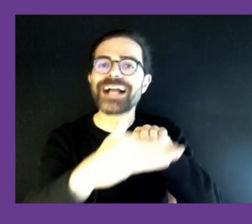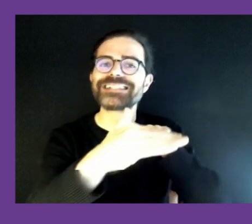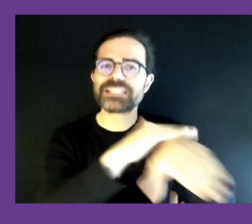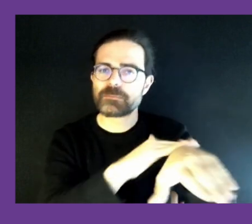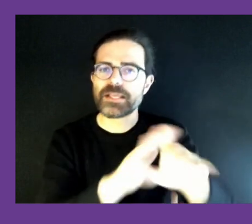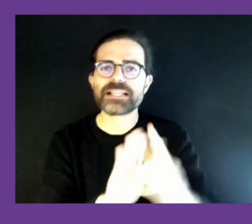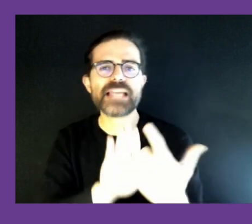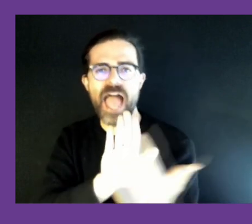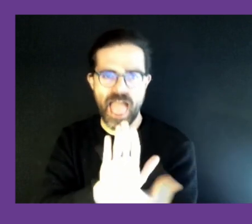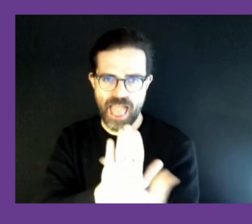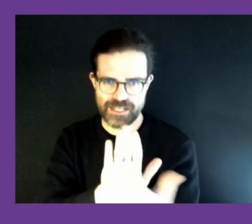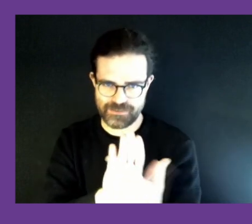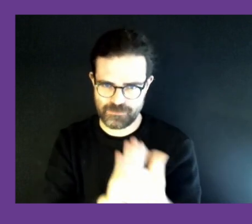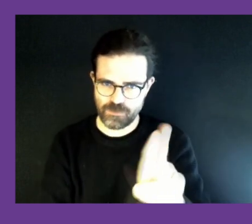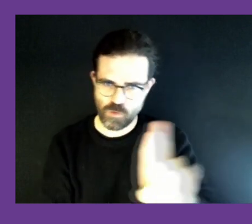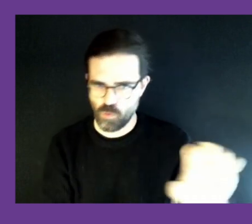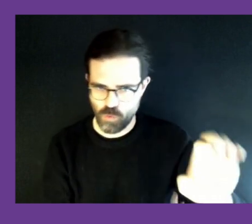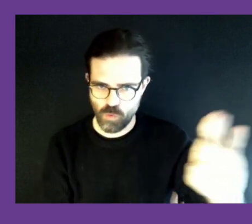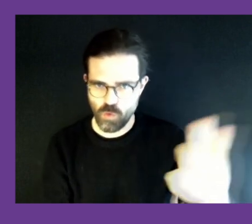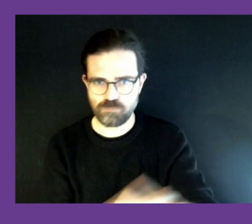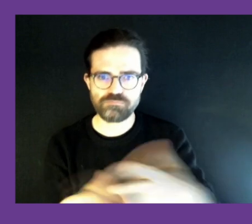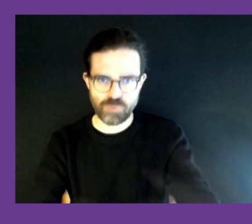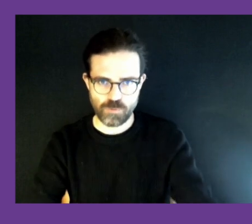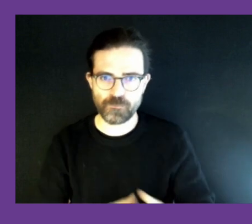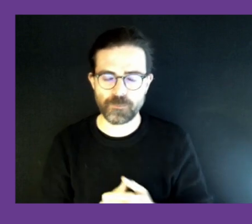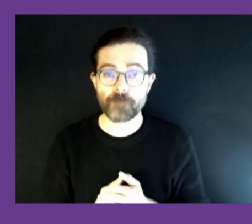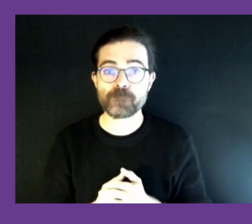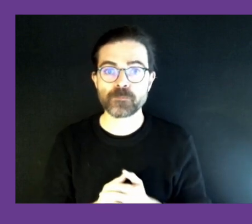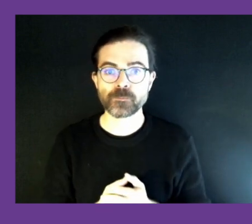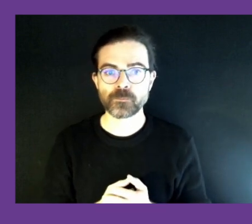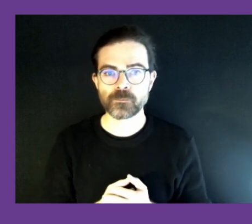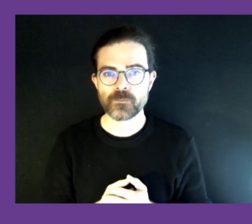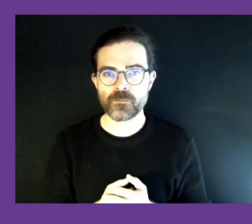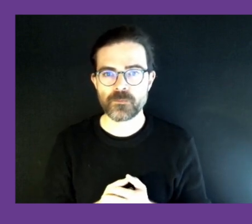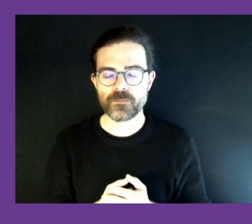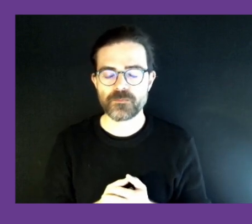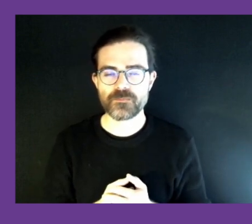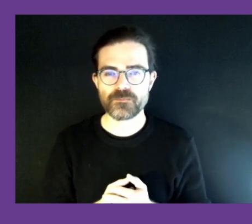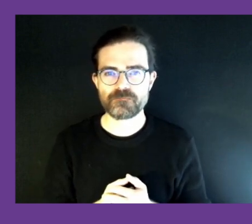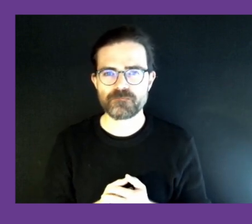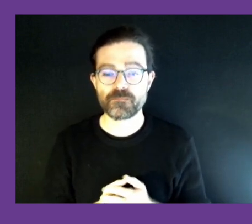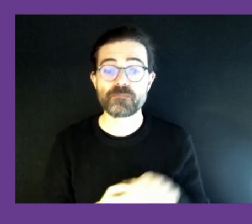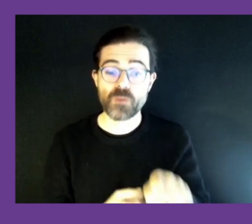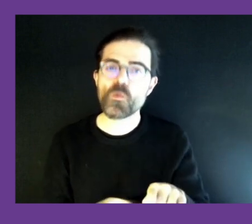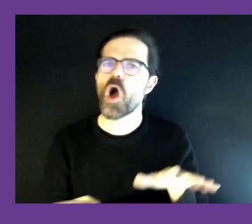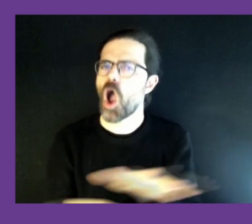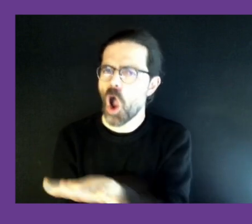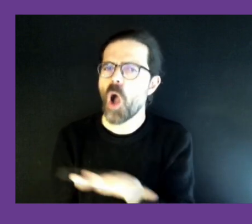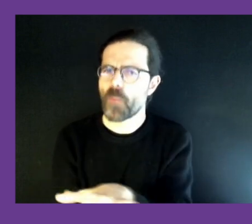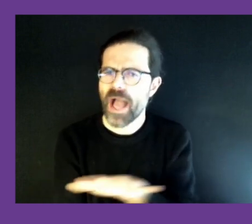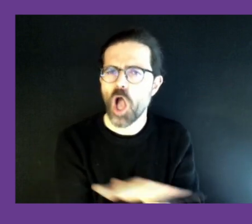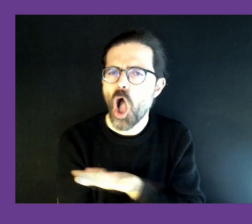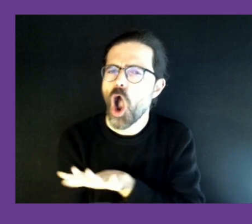AccessibleEU is covering several strands of work, and they will present us more in